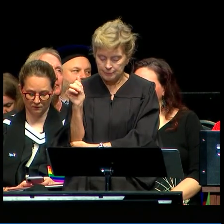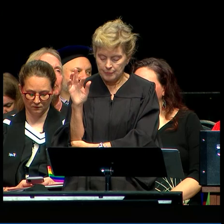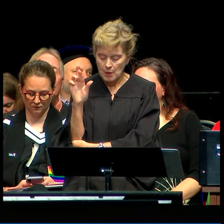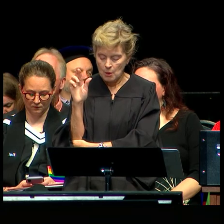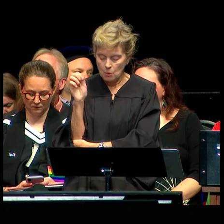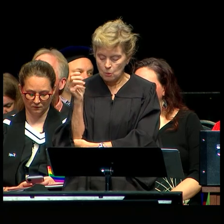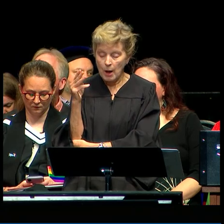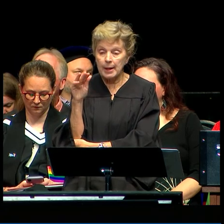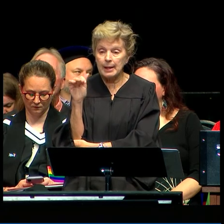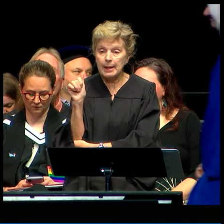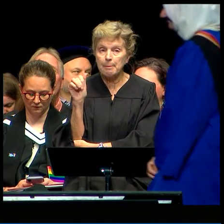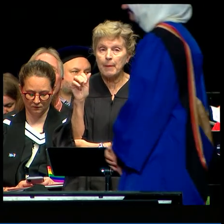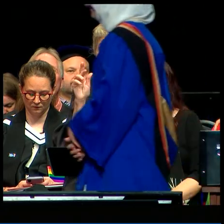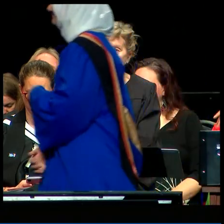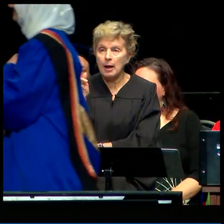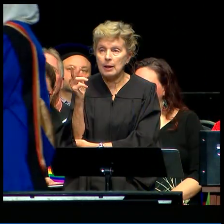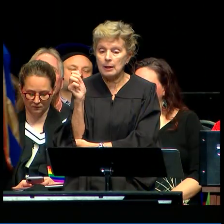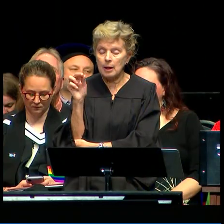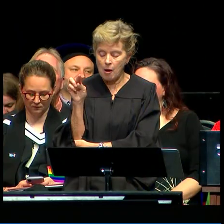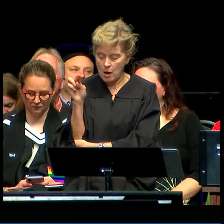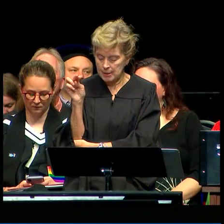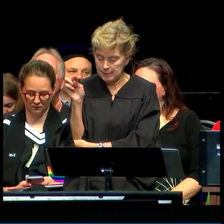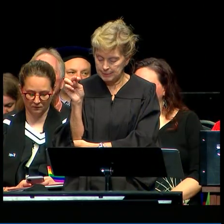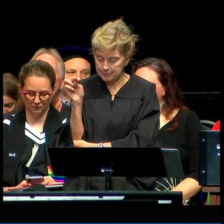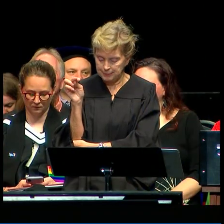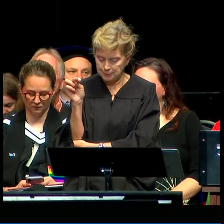Rahima Khan.